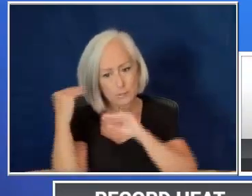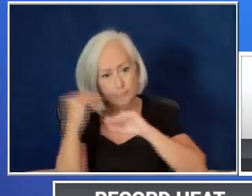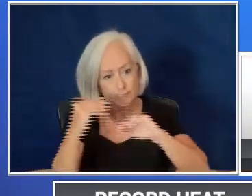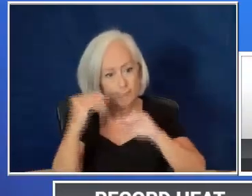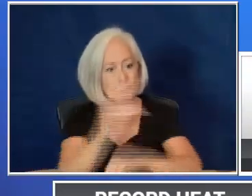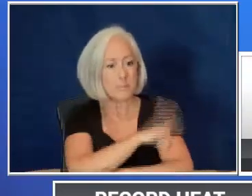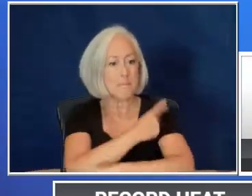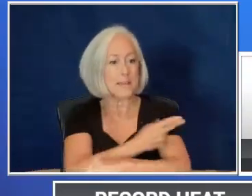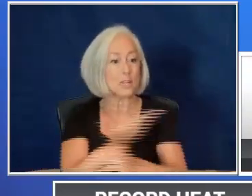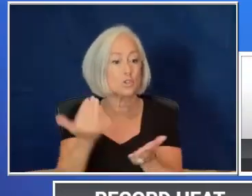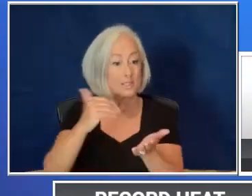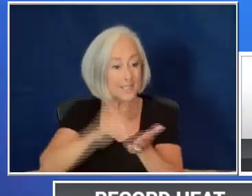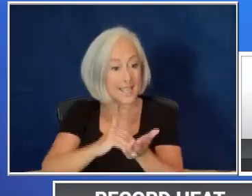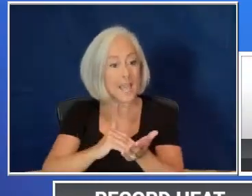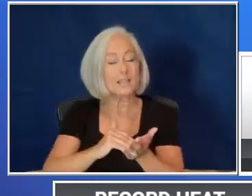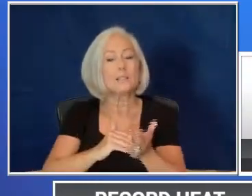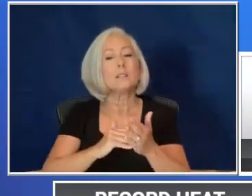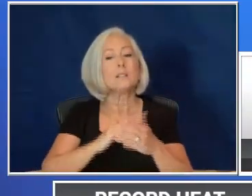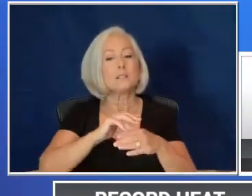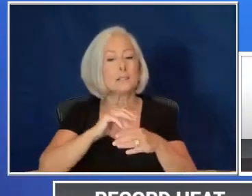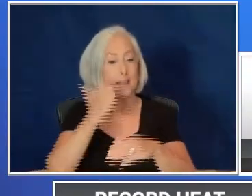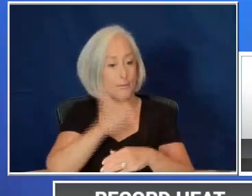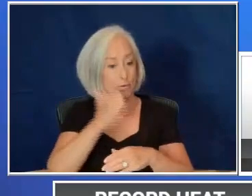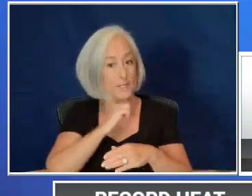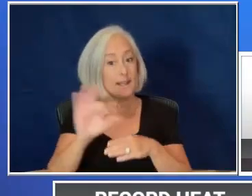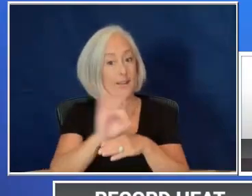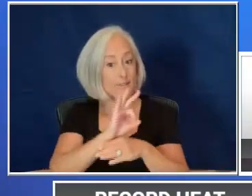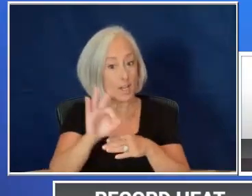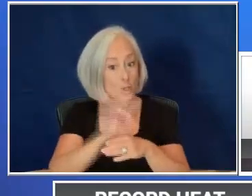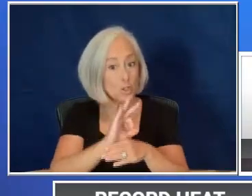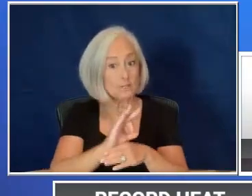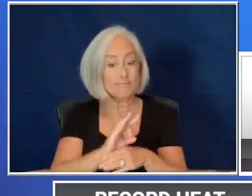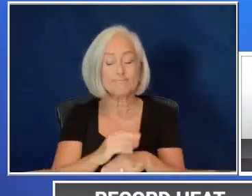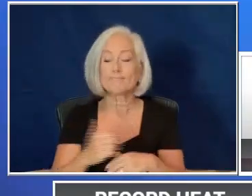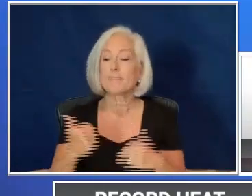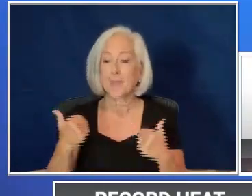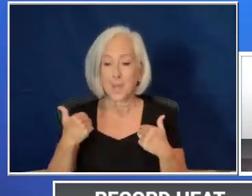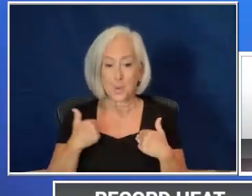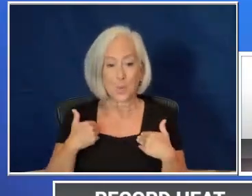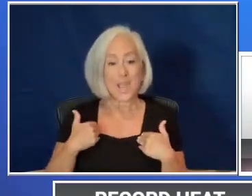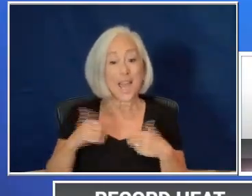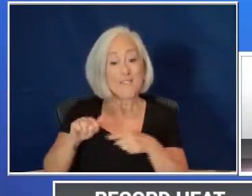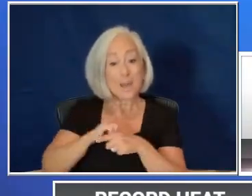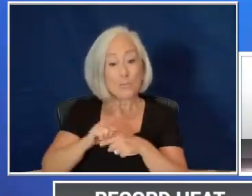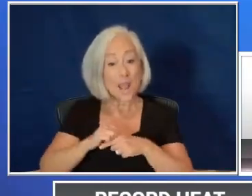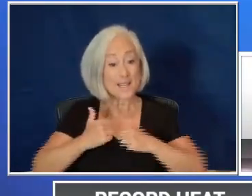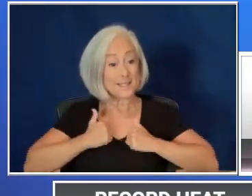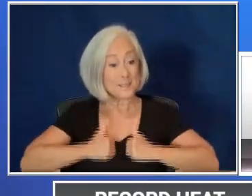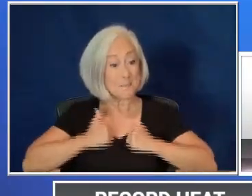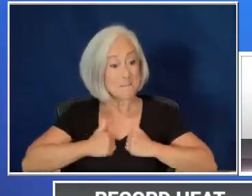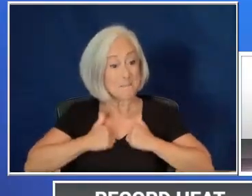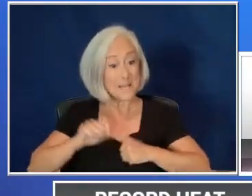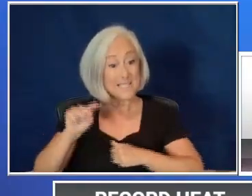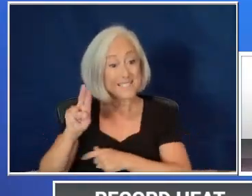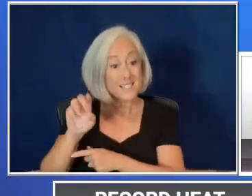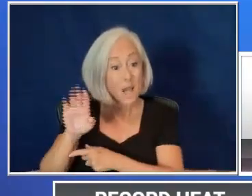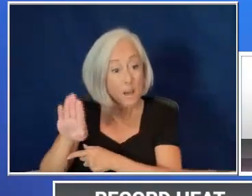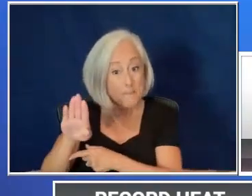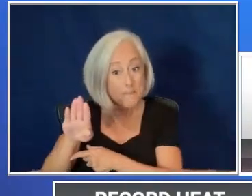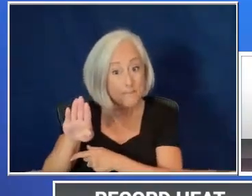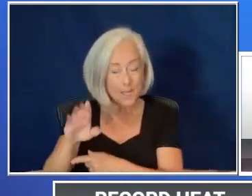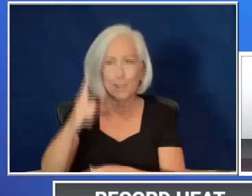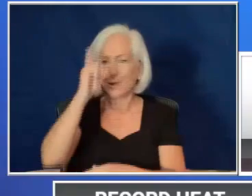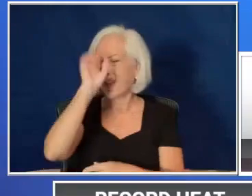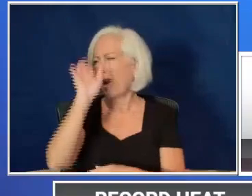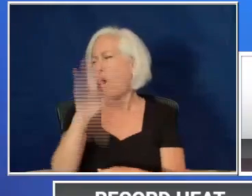basic functions. We've got a practice tub, same kind of thing, where the things that you think, oh, well, that's just basic, but it's not.